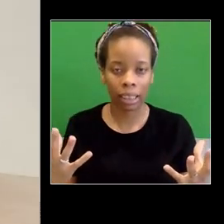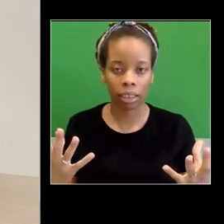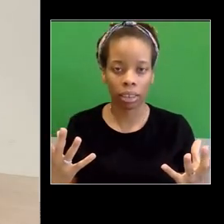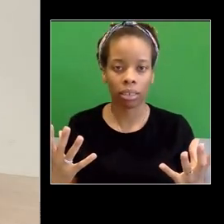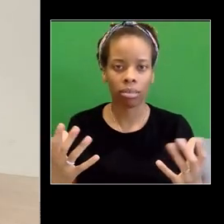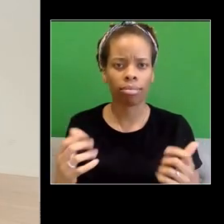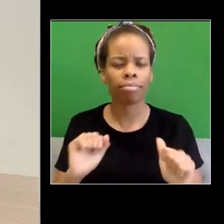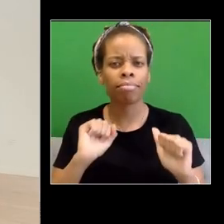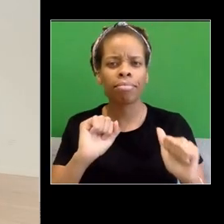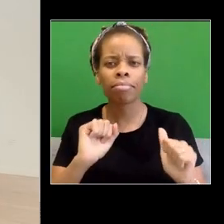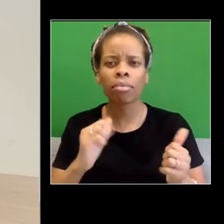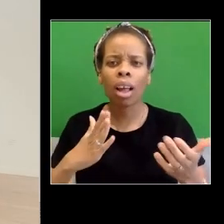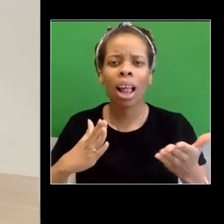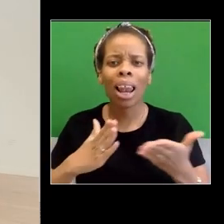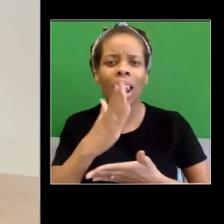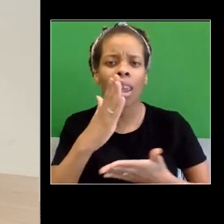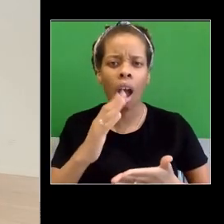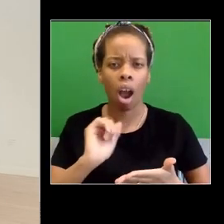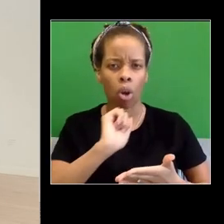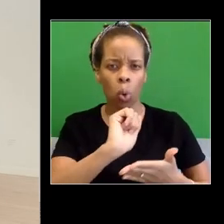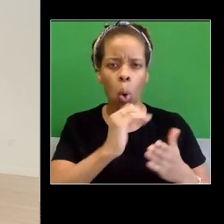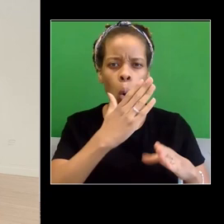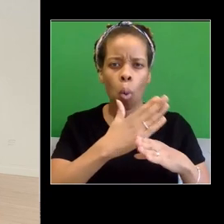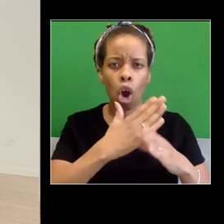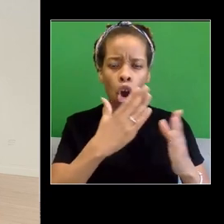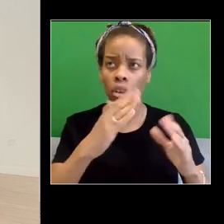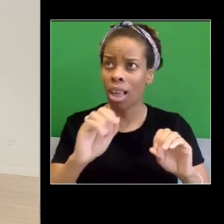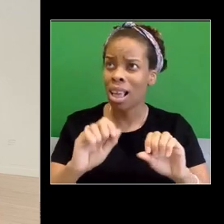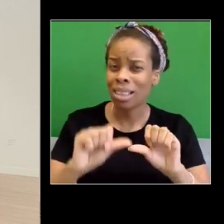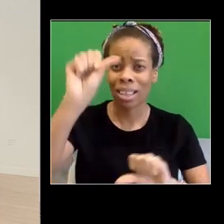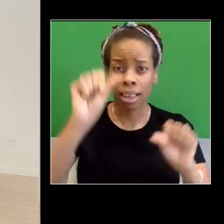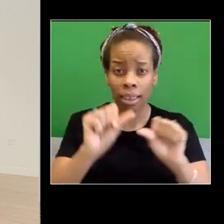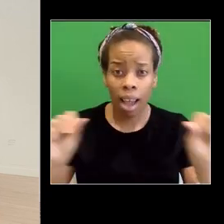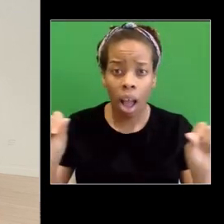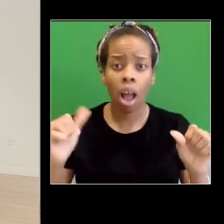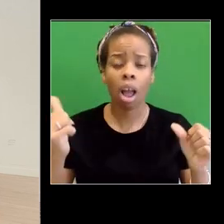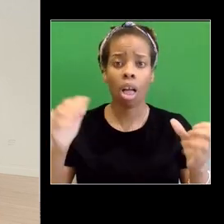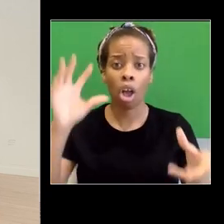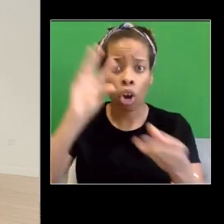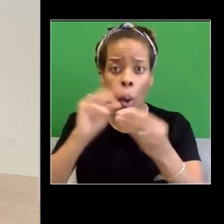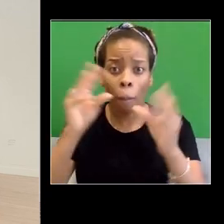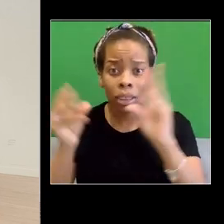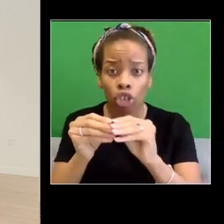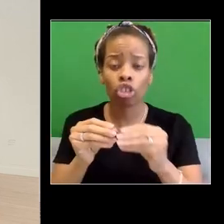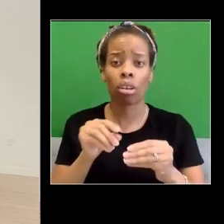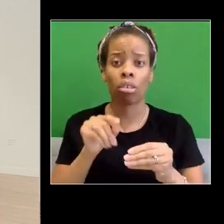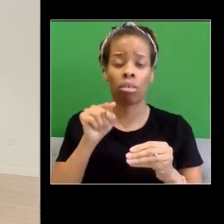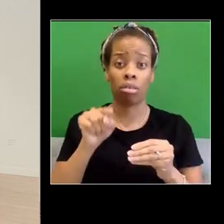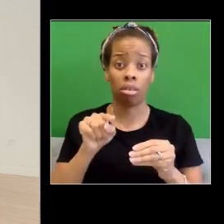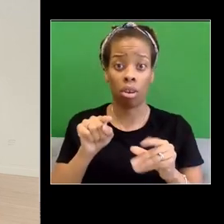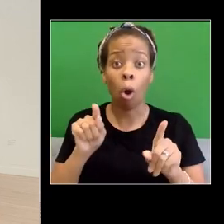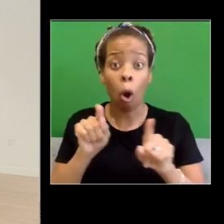passages of your work, right, in scale, in subject, and in composition, mm-hmm. along with some of the